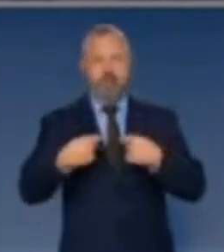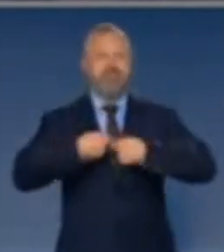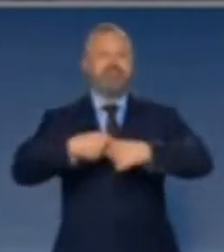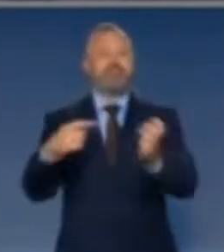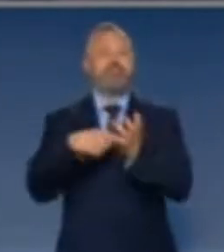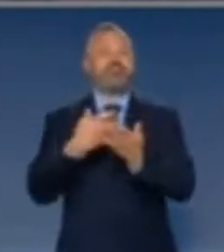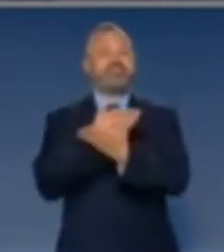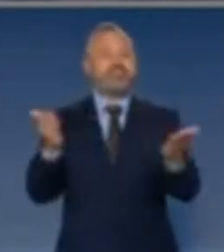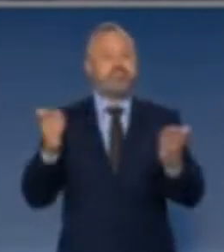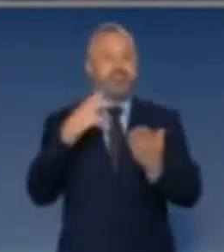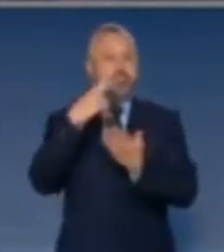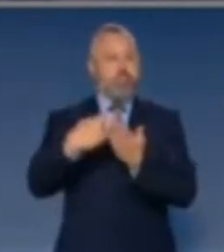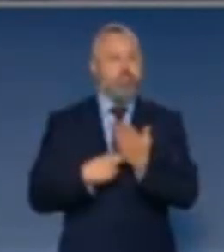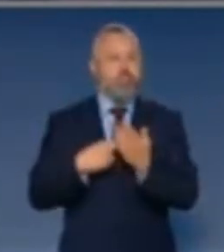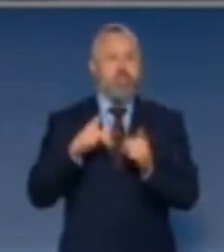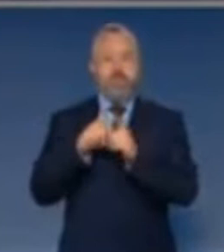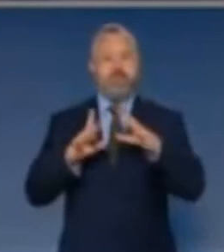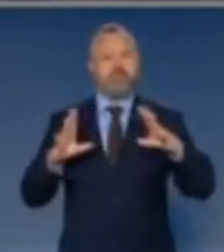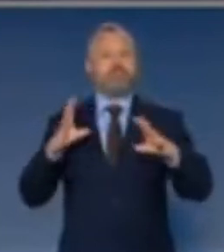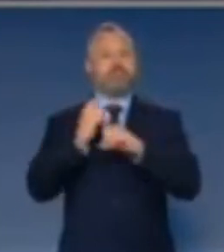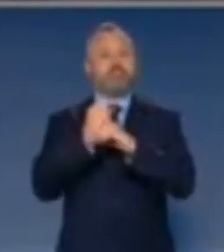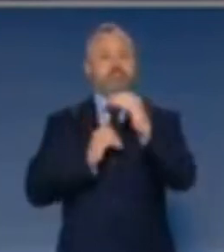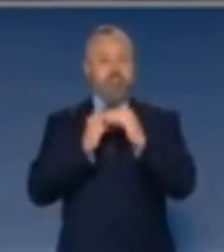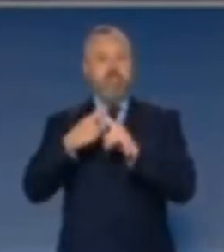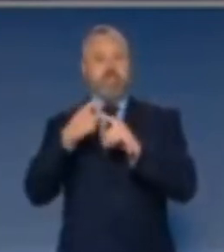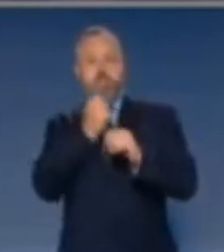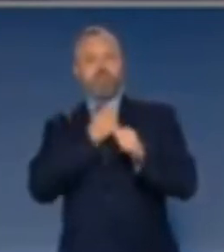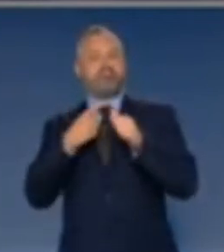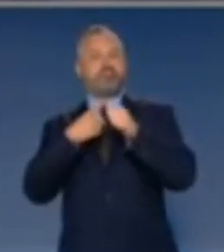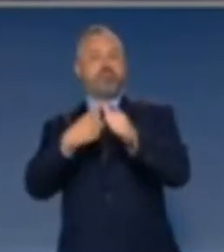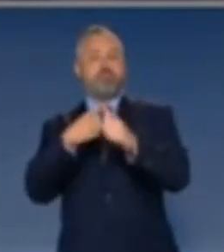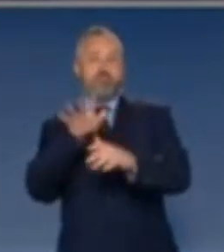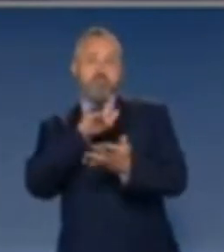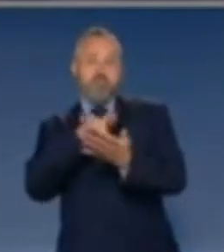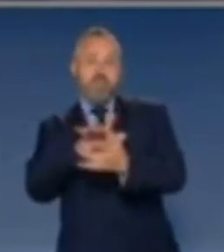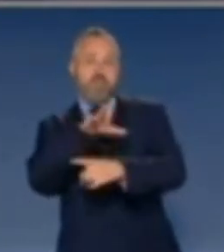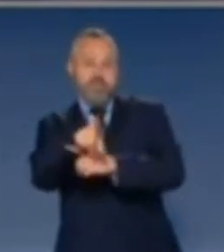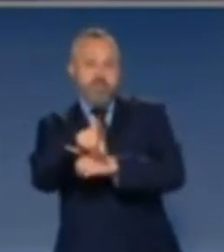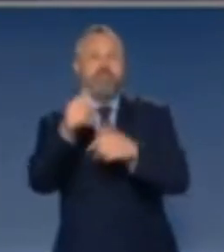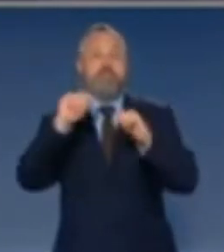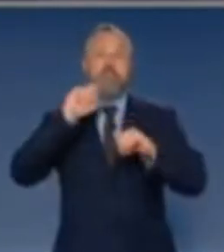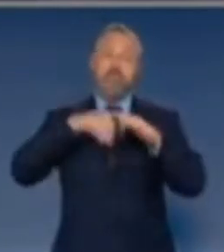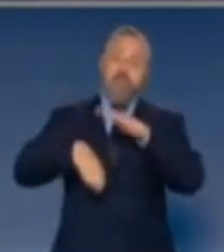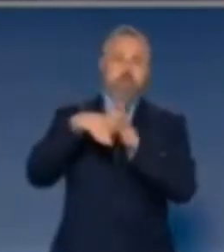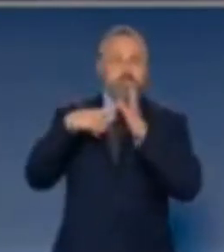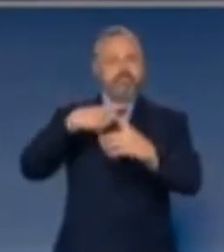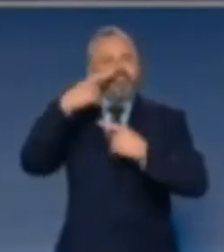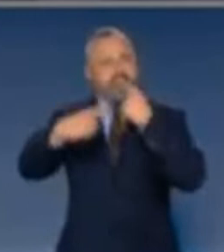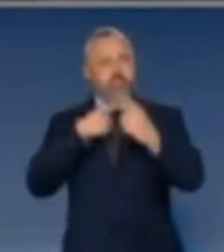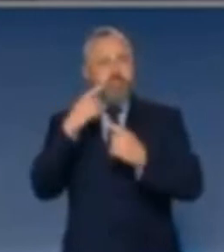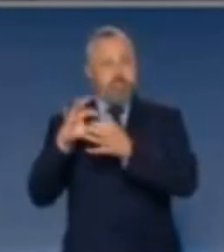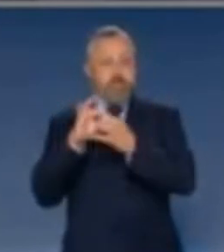the middle of next week, and we will provide a full response during the course of the budget because it will actually be a